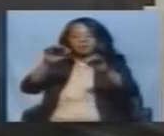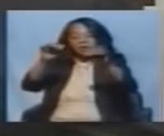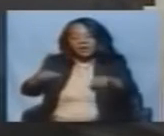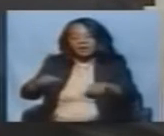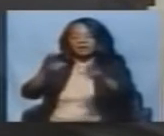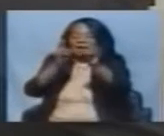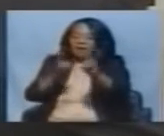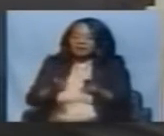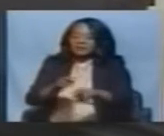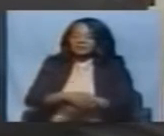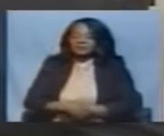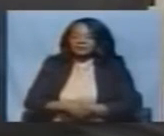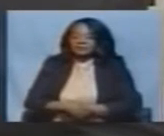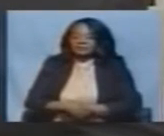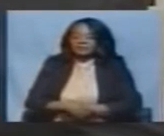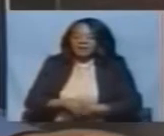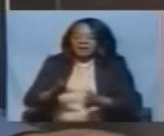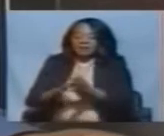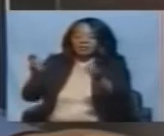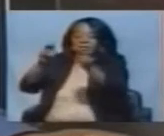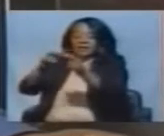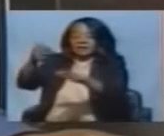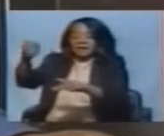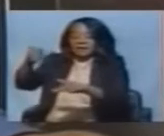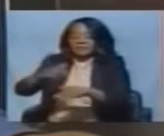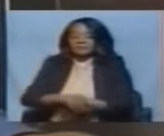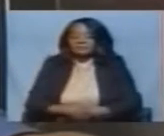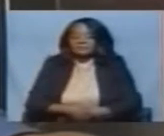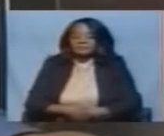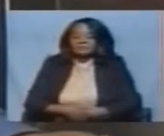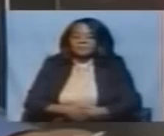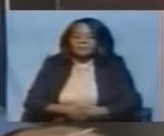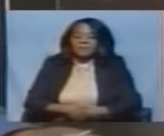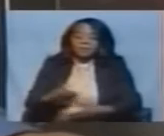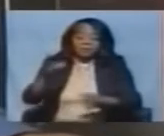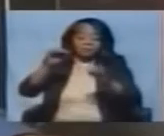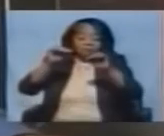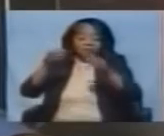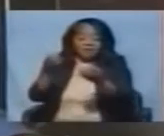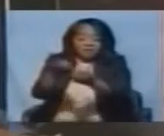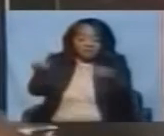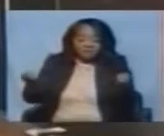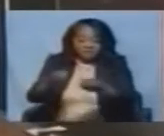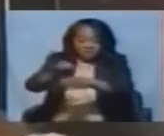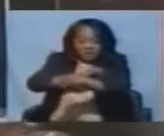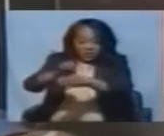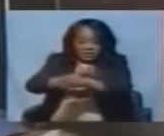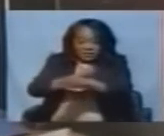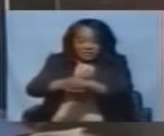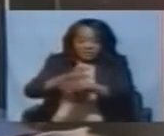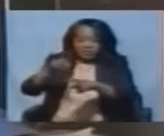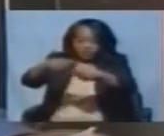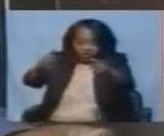one bid coming, and then the contract is awarded. You see, but then also you could have the evaluation panel. You know that the evaluation